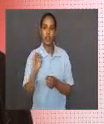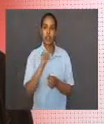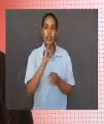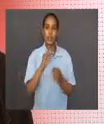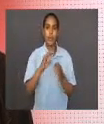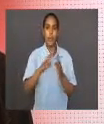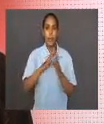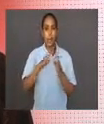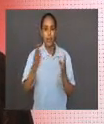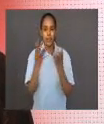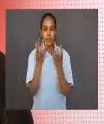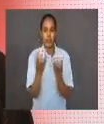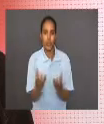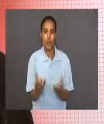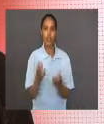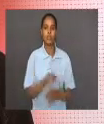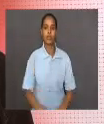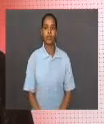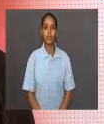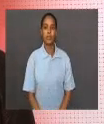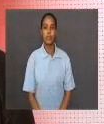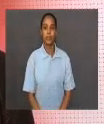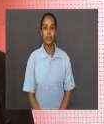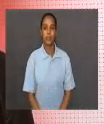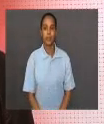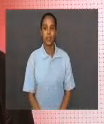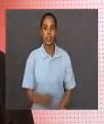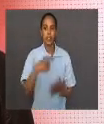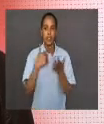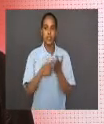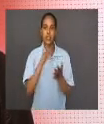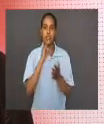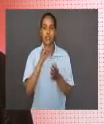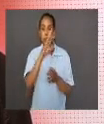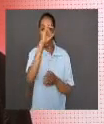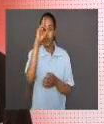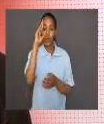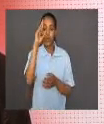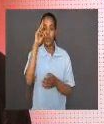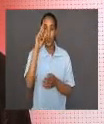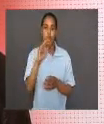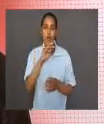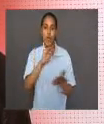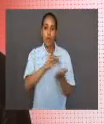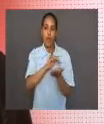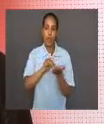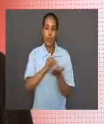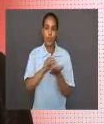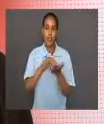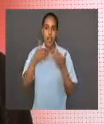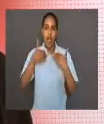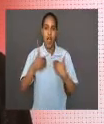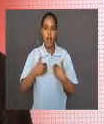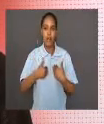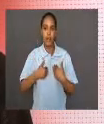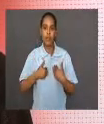much slower. This is because molecules have